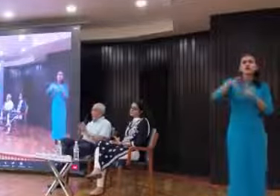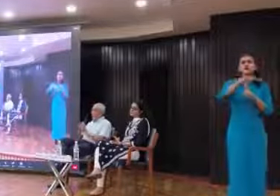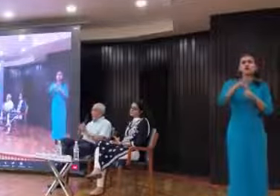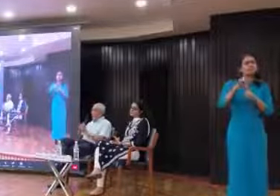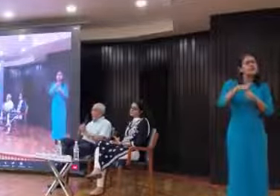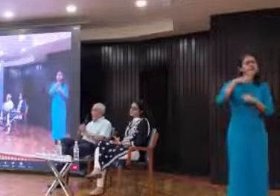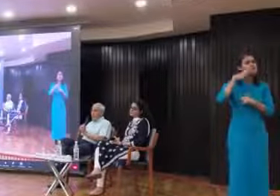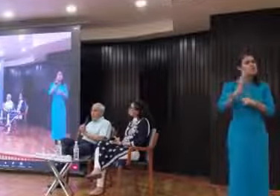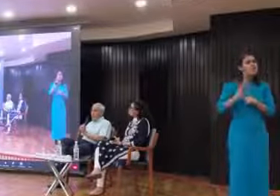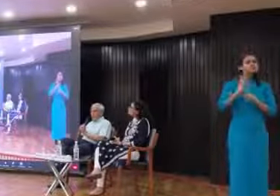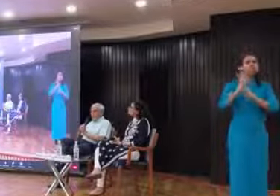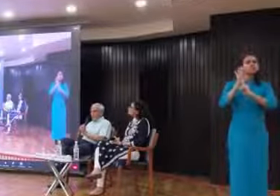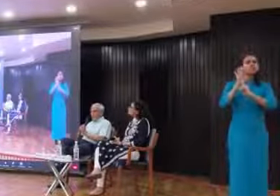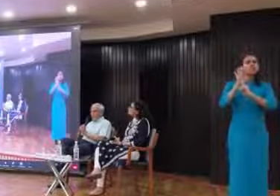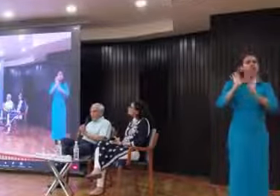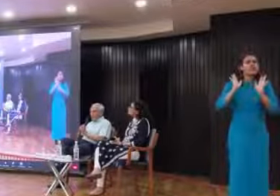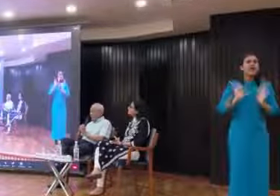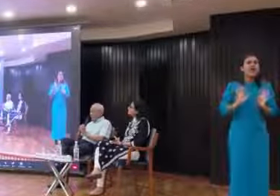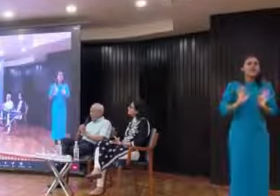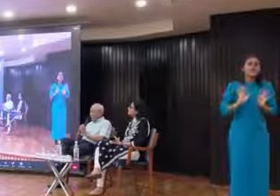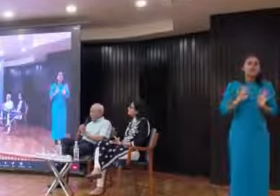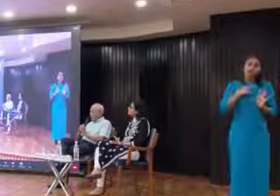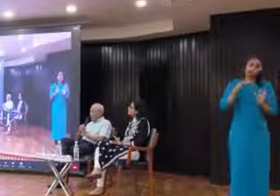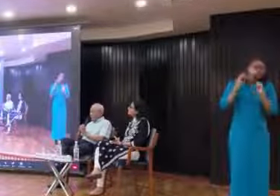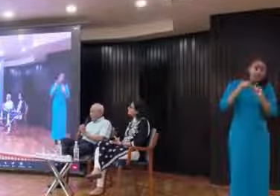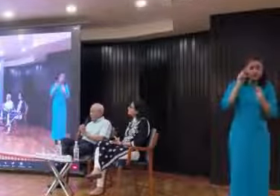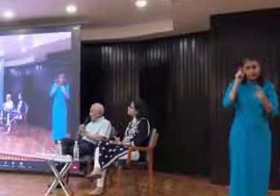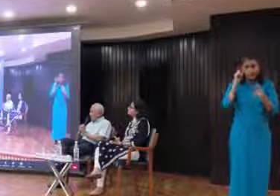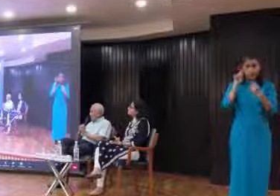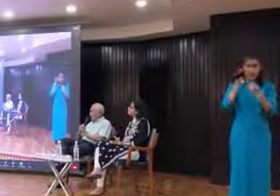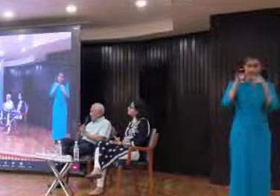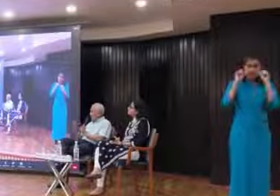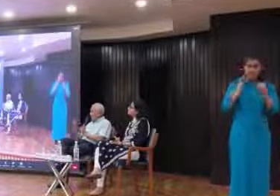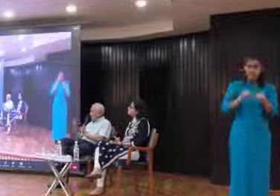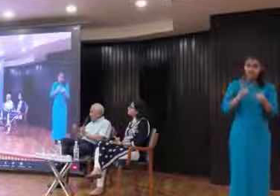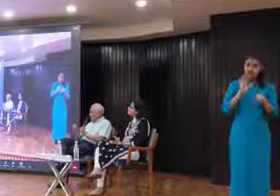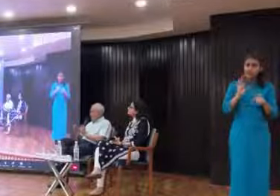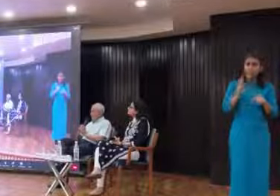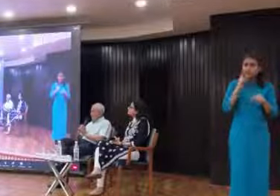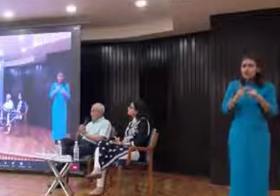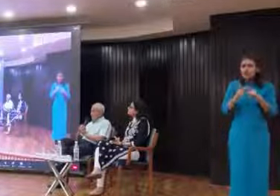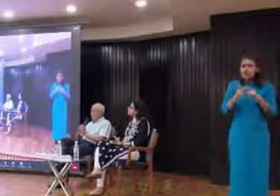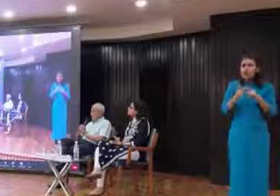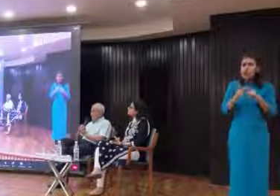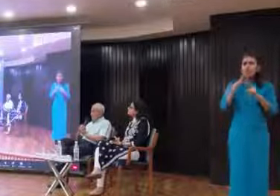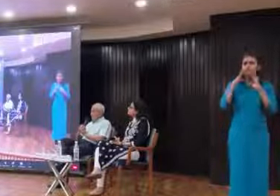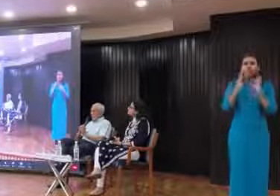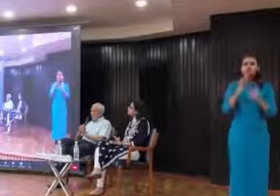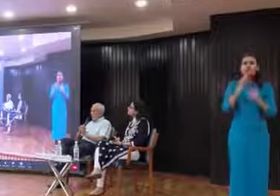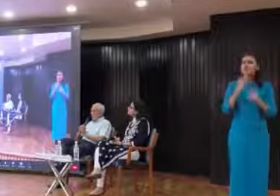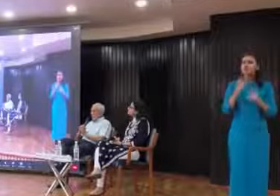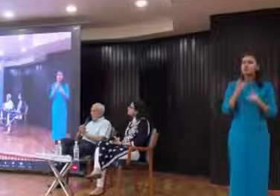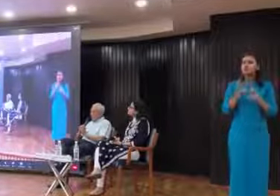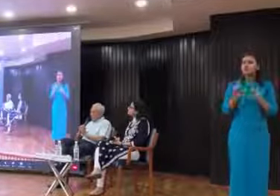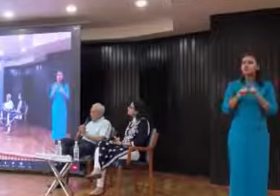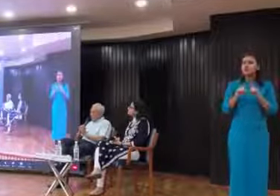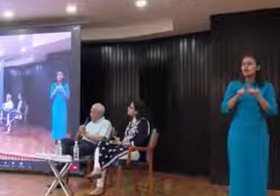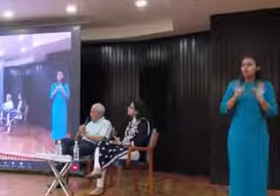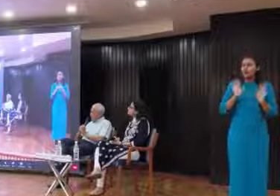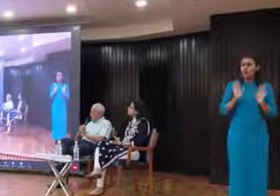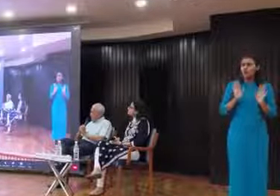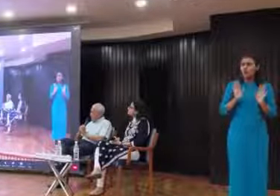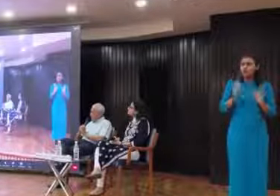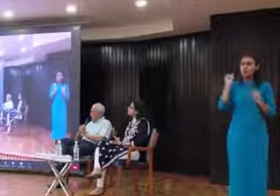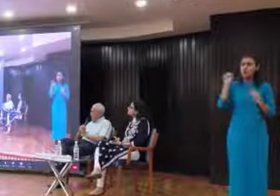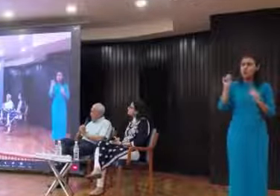symbolic. And I have been convinced, of course, that this nullification from an administrative